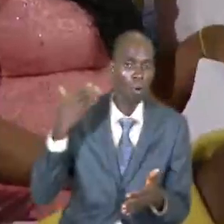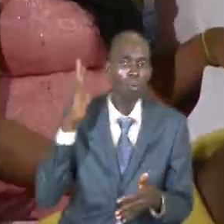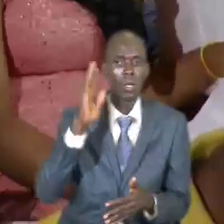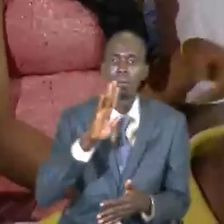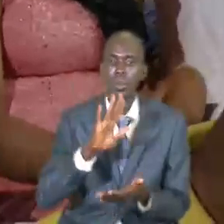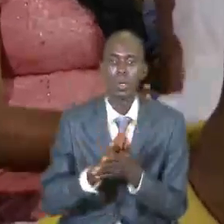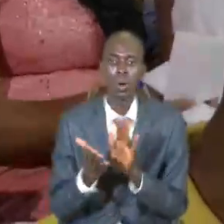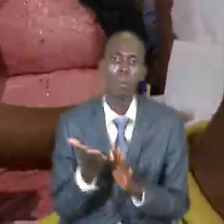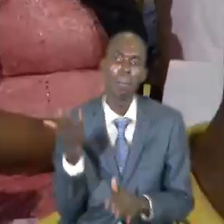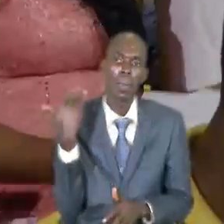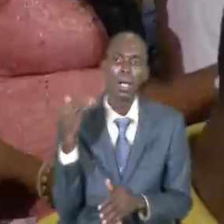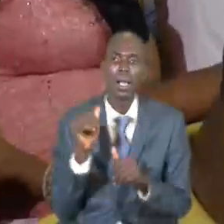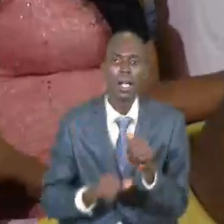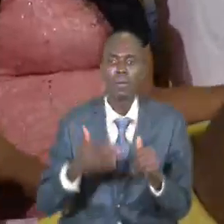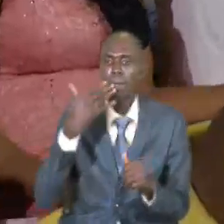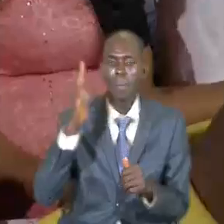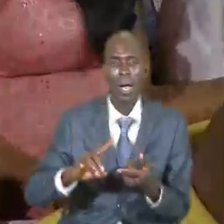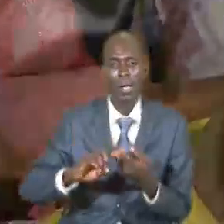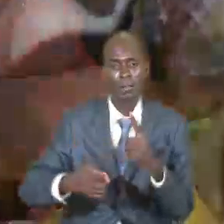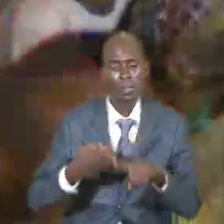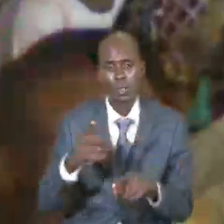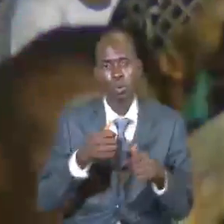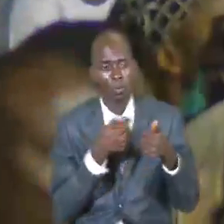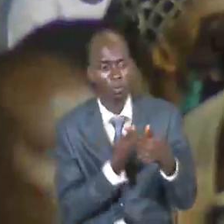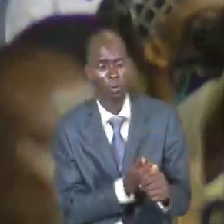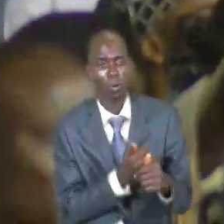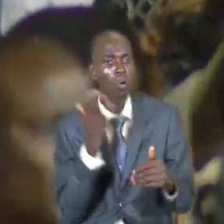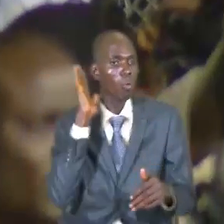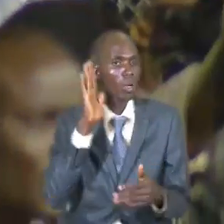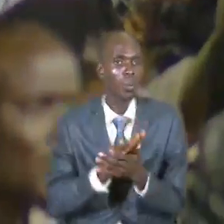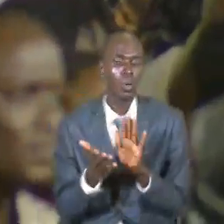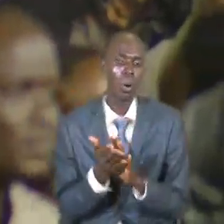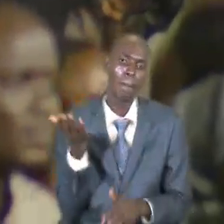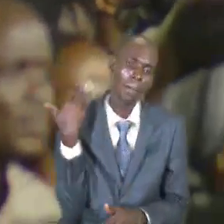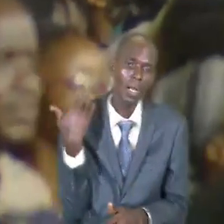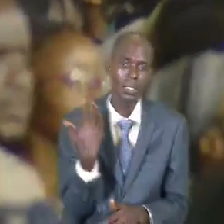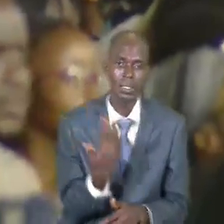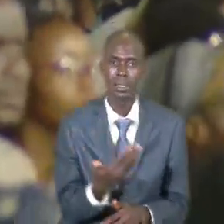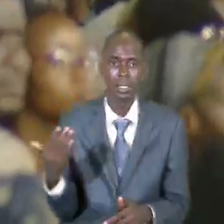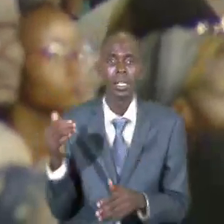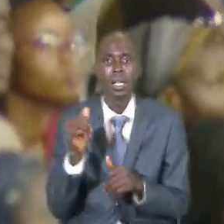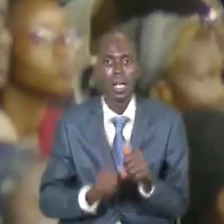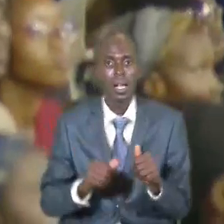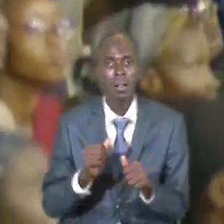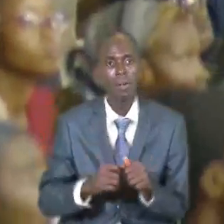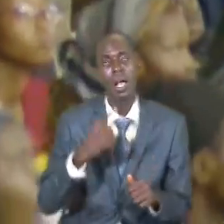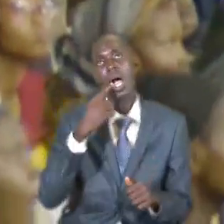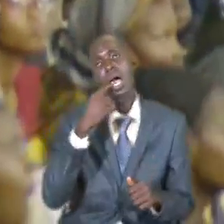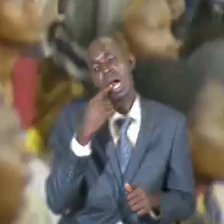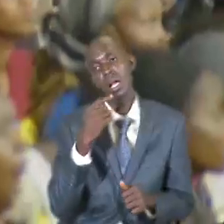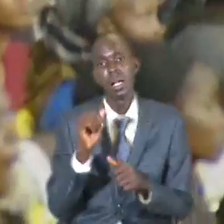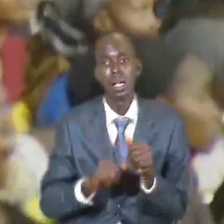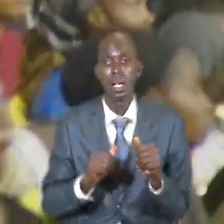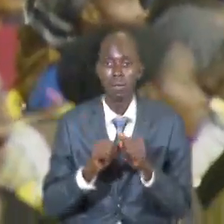followed will become past tense. And every regret you ever had, every tear you ever shed will